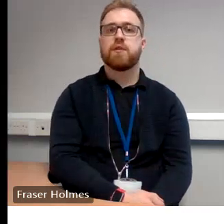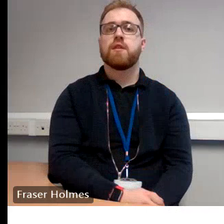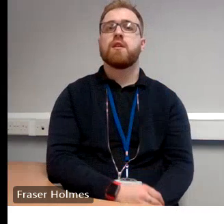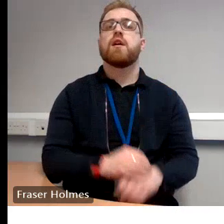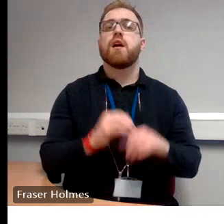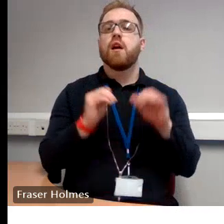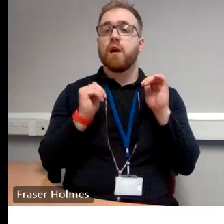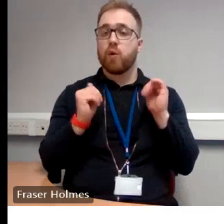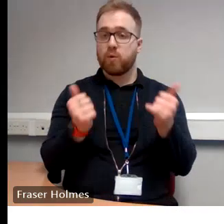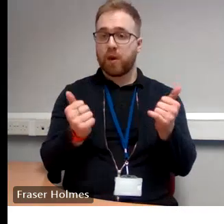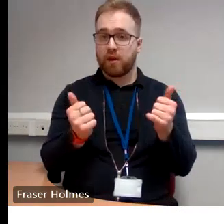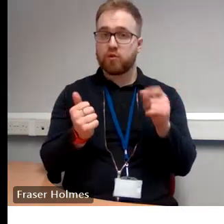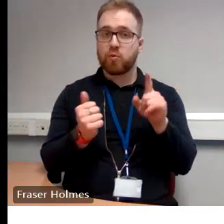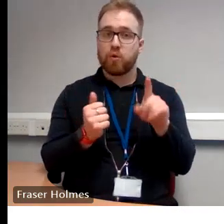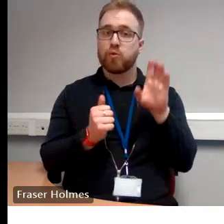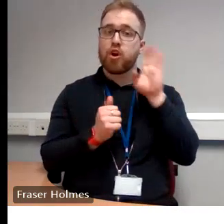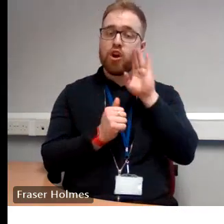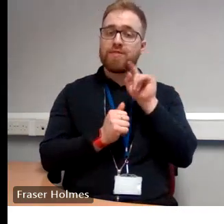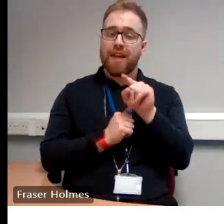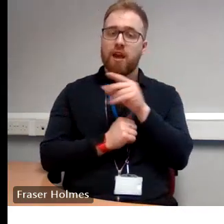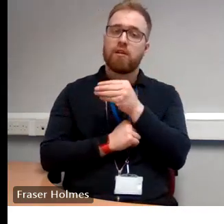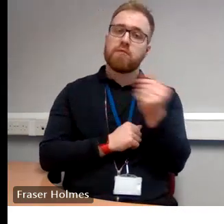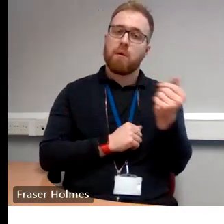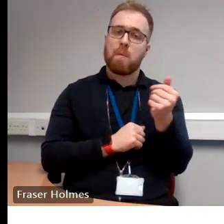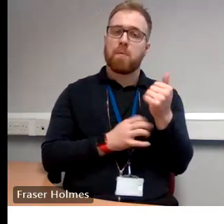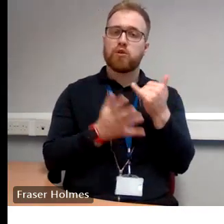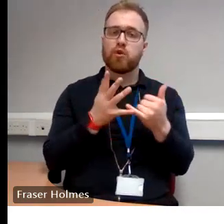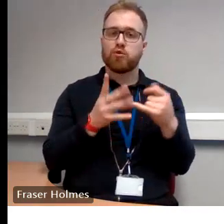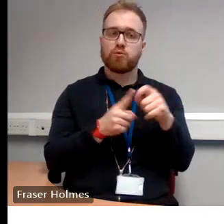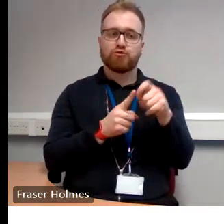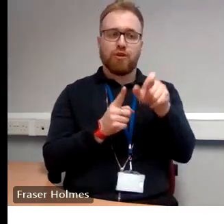so what you heard there was some social prescribers, but there were